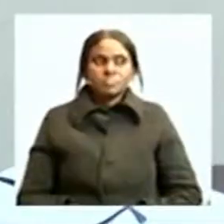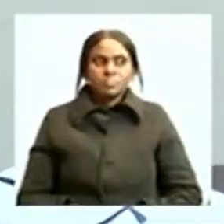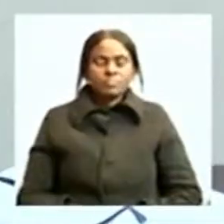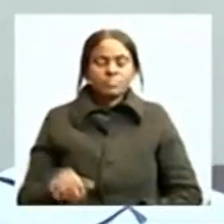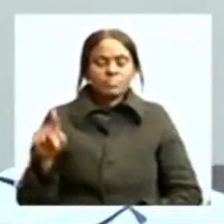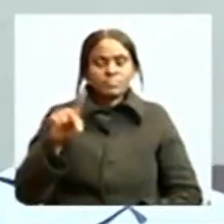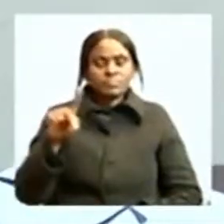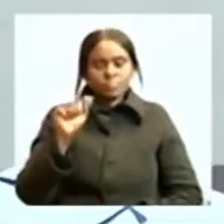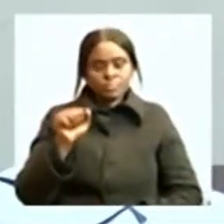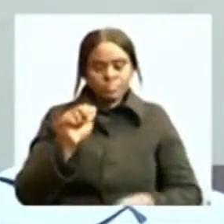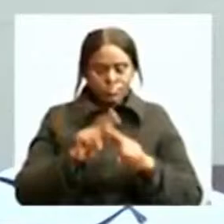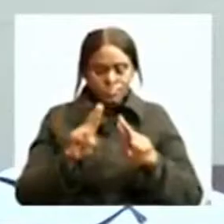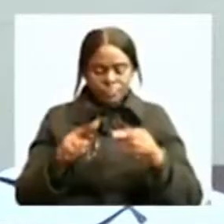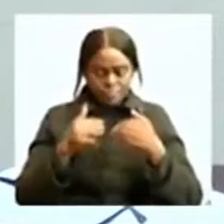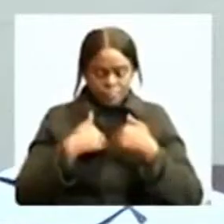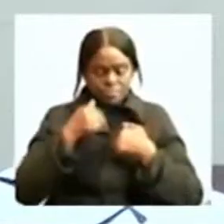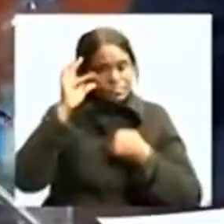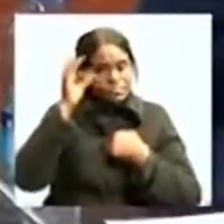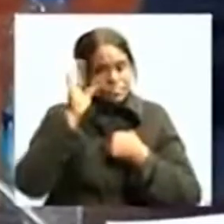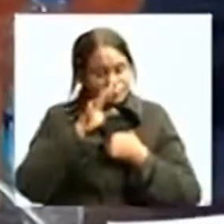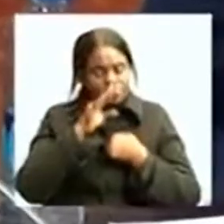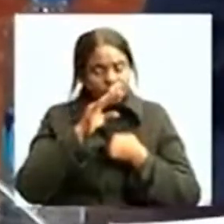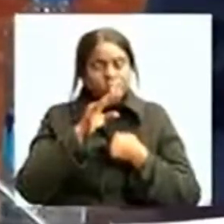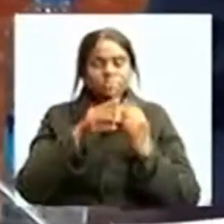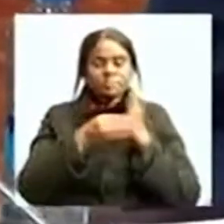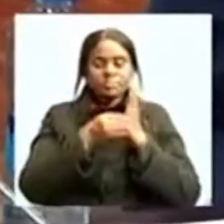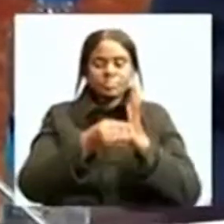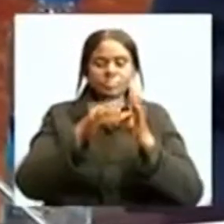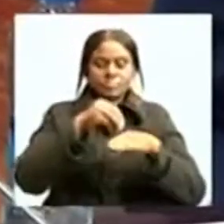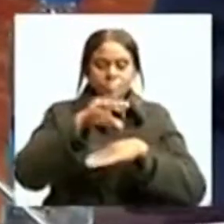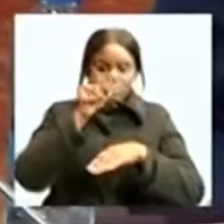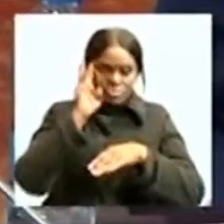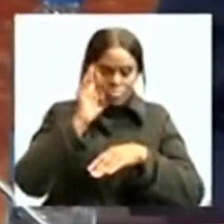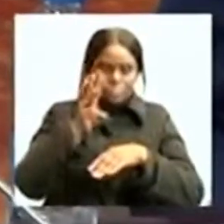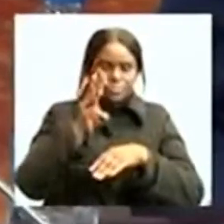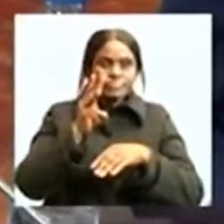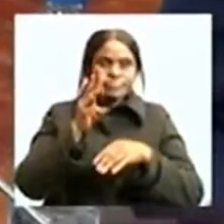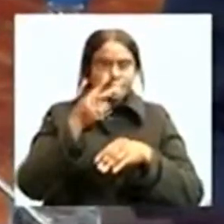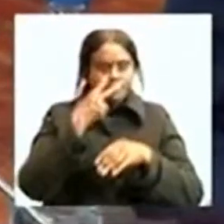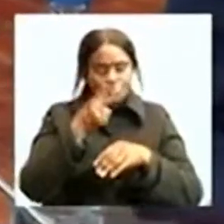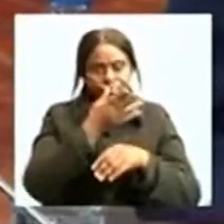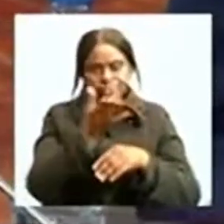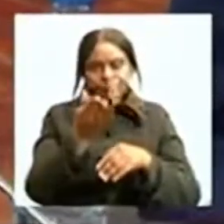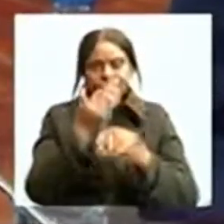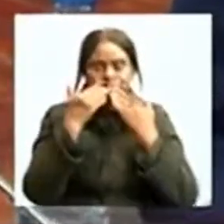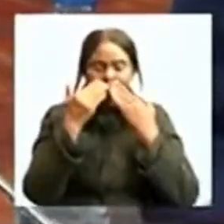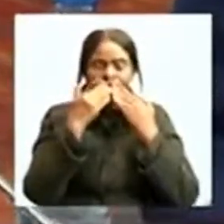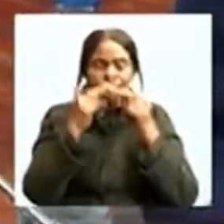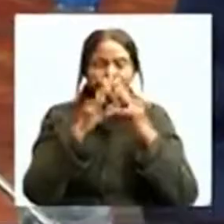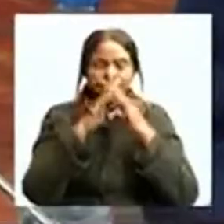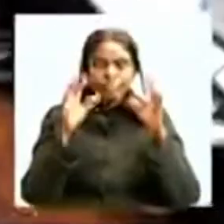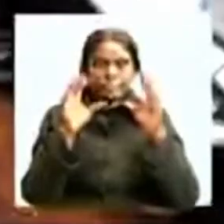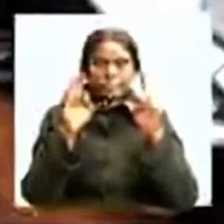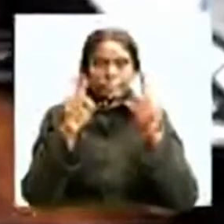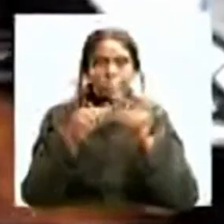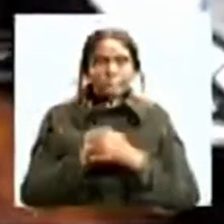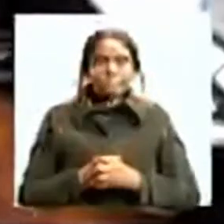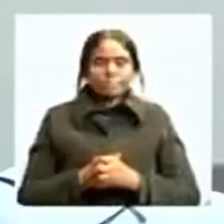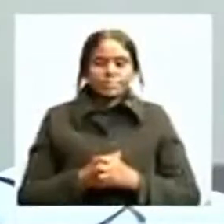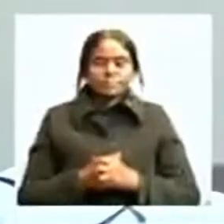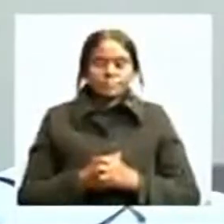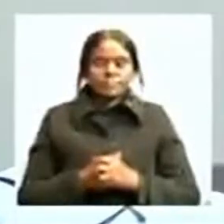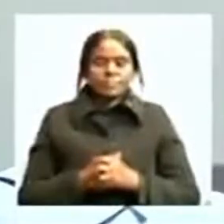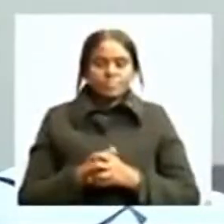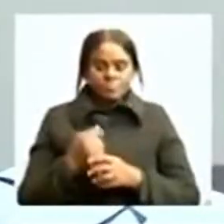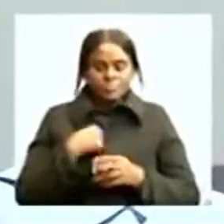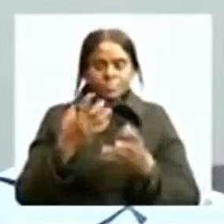PS? Chairperson, we've taken note of that guidance and we will look into it. Thank you very much. Okay. Also, I